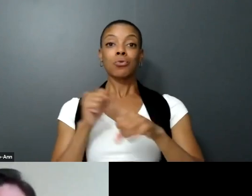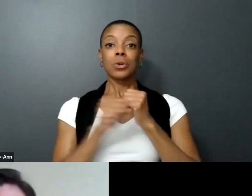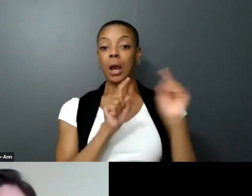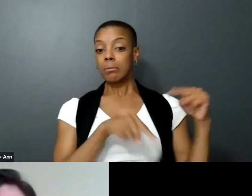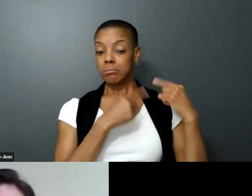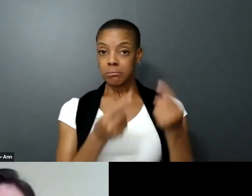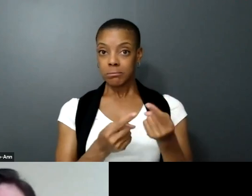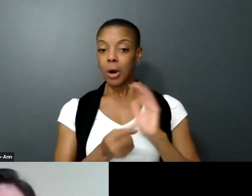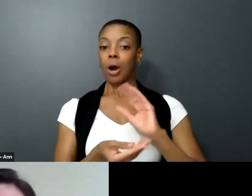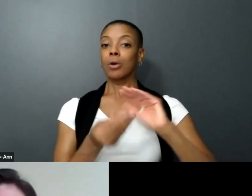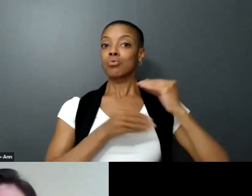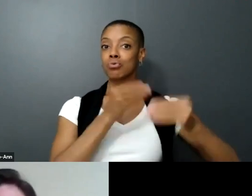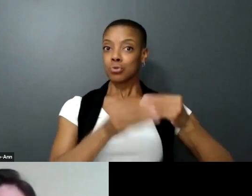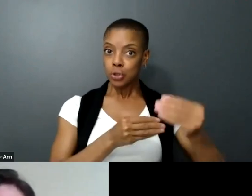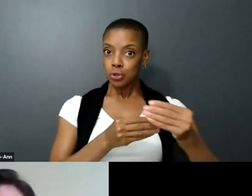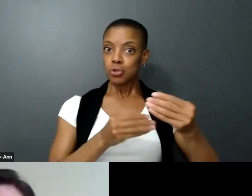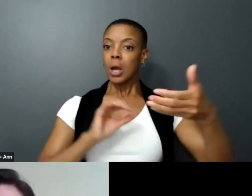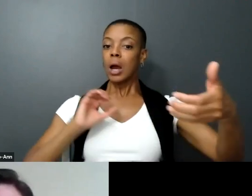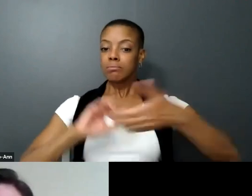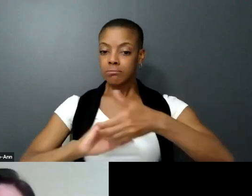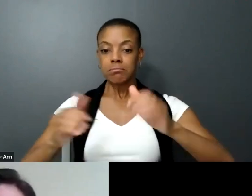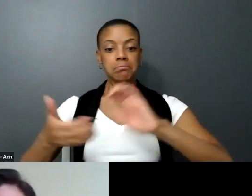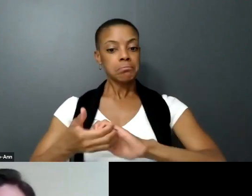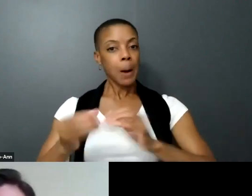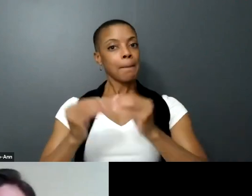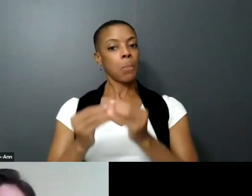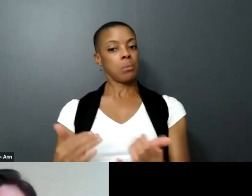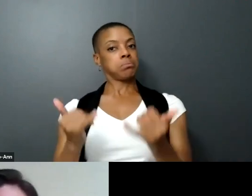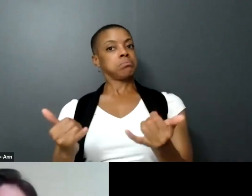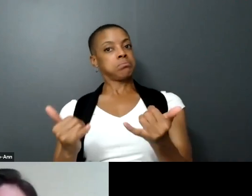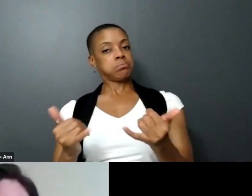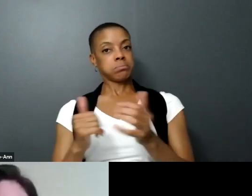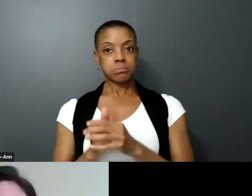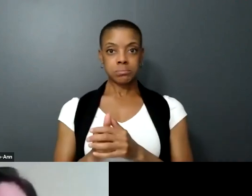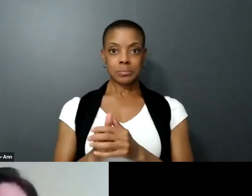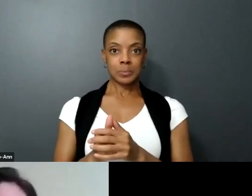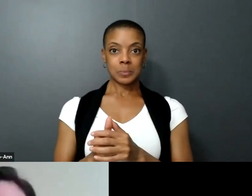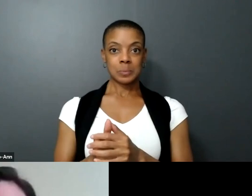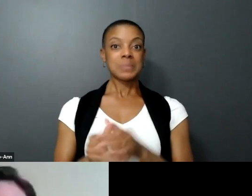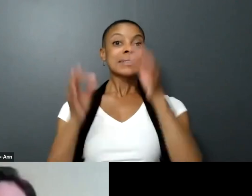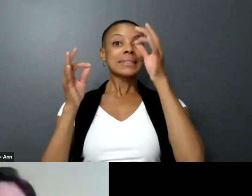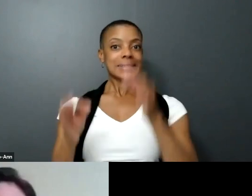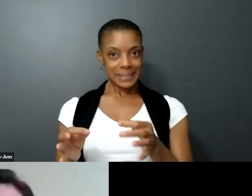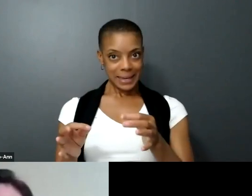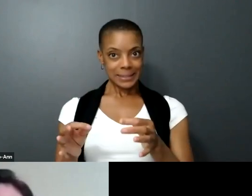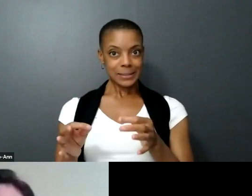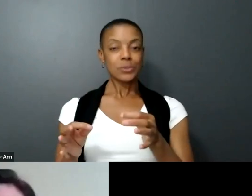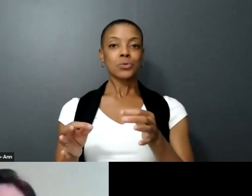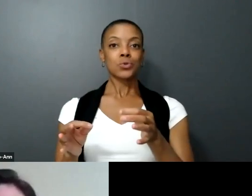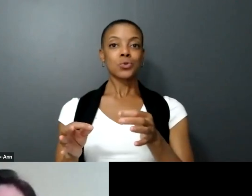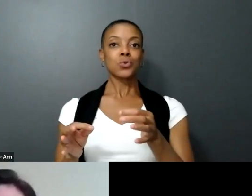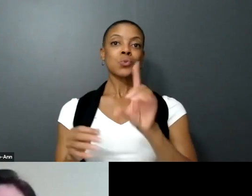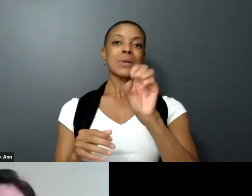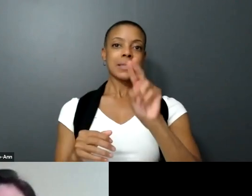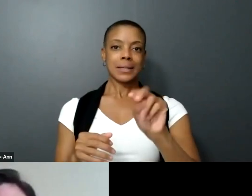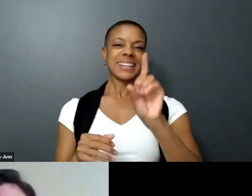our traditions with becoming a modern community, opting for a democratic governance system even before it was forced on so